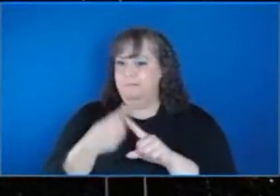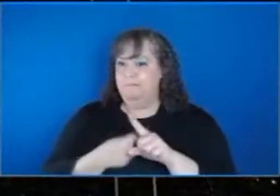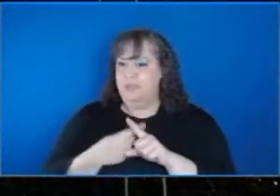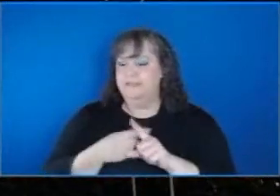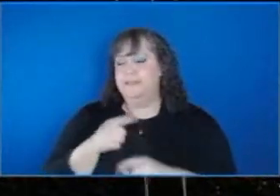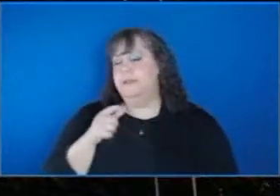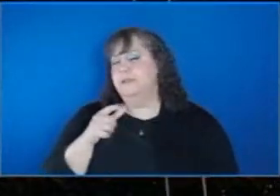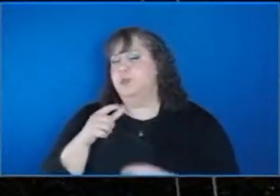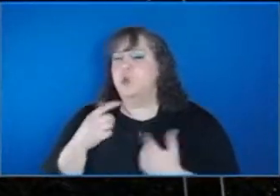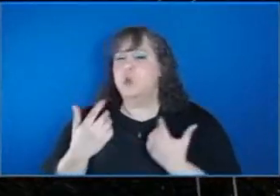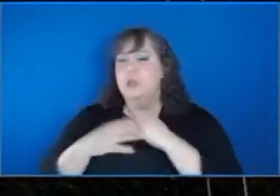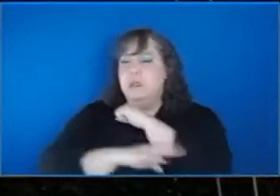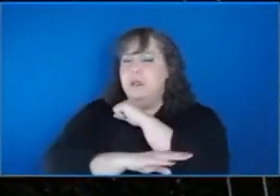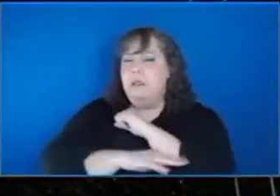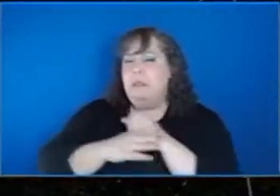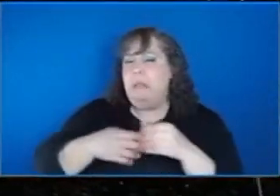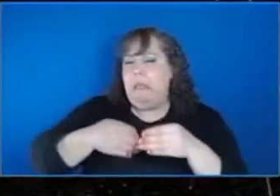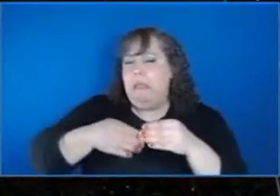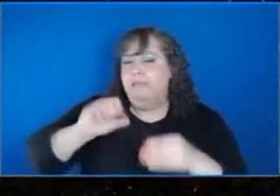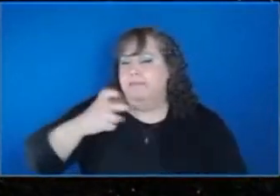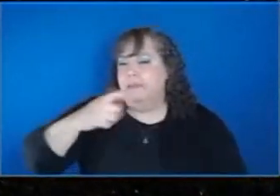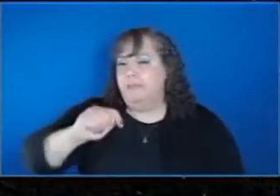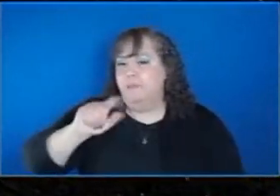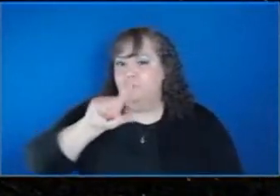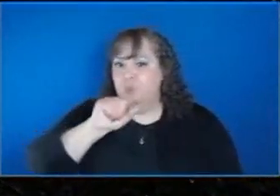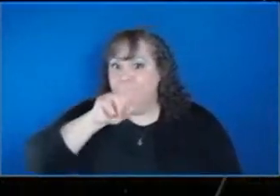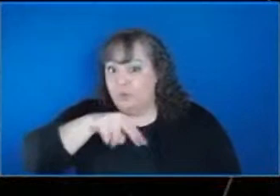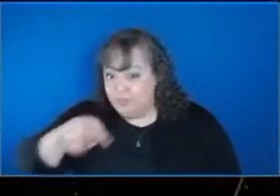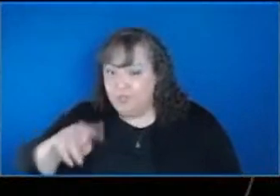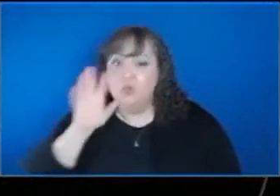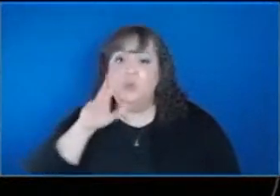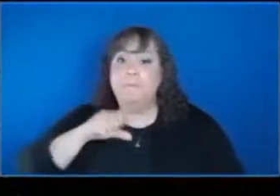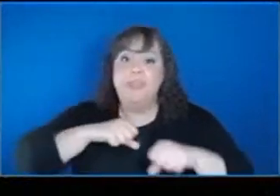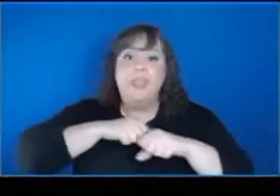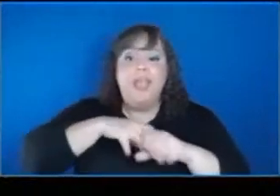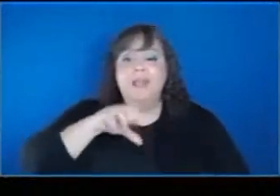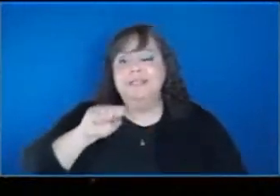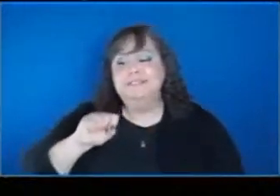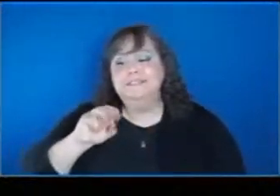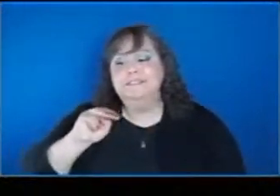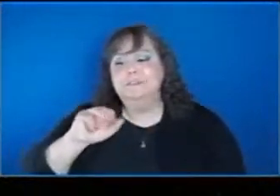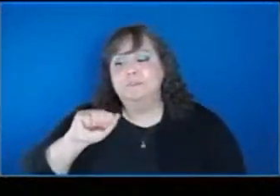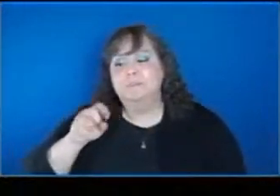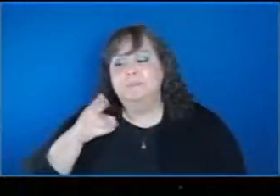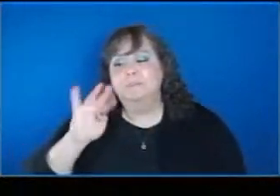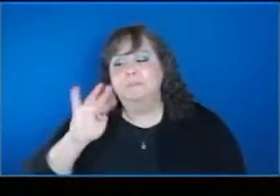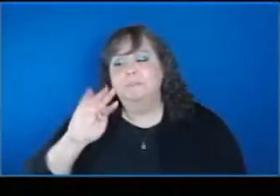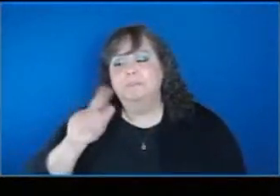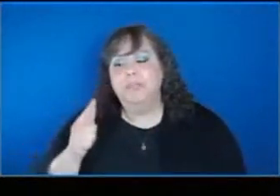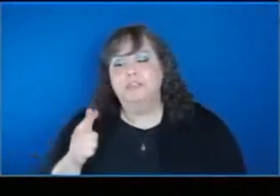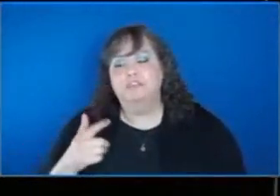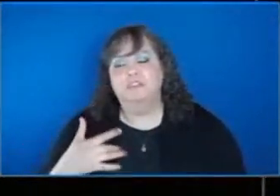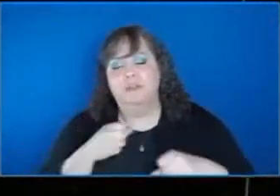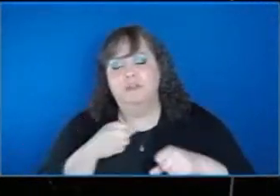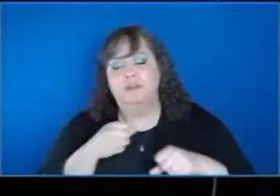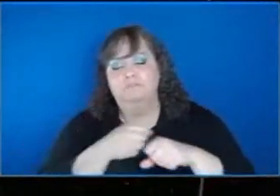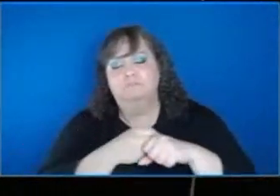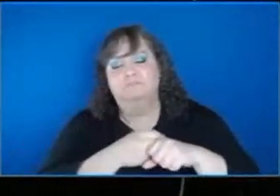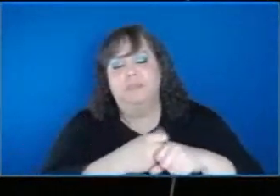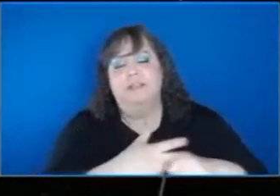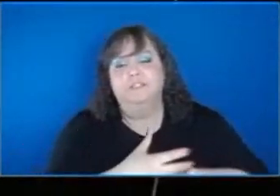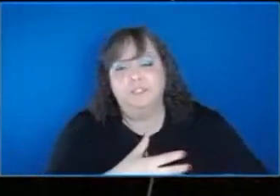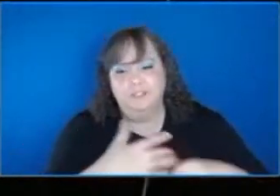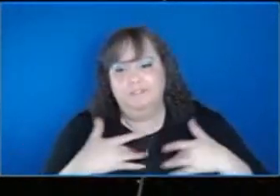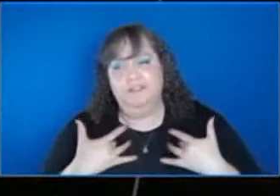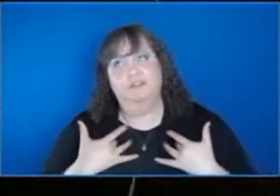event, if you will. And so, yeah, thank you very much. I know there's a lot of bad puns out there, so I just embrace them. But yeah,